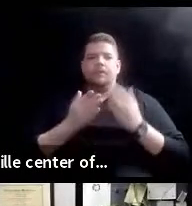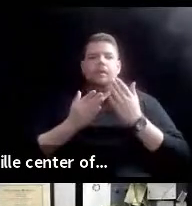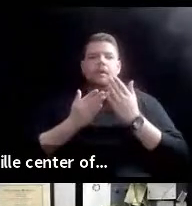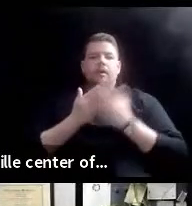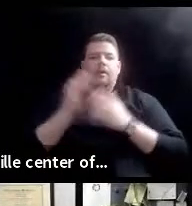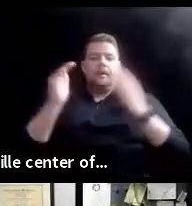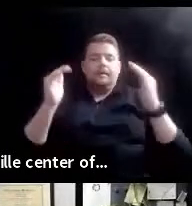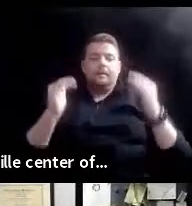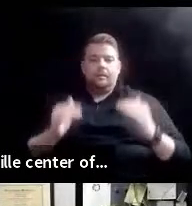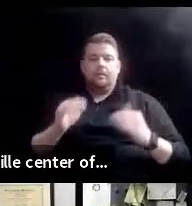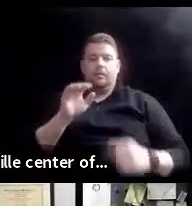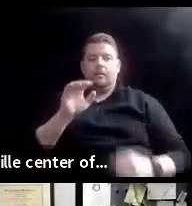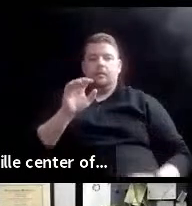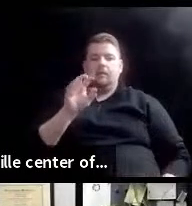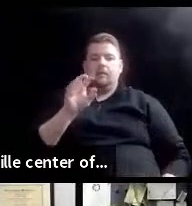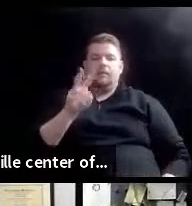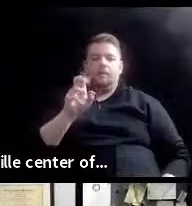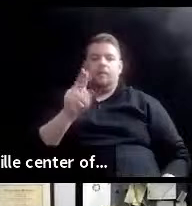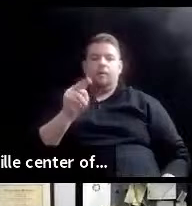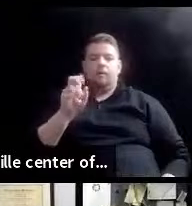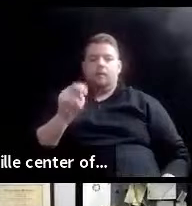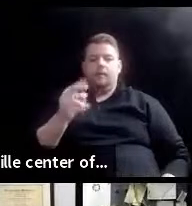up, we have Vernon Henry.